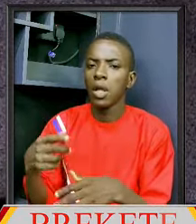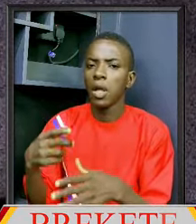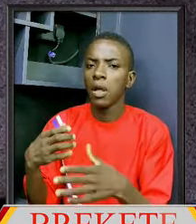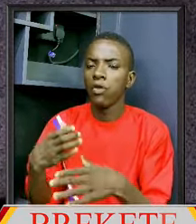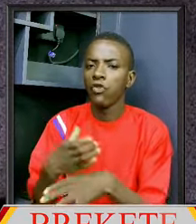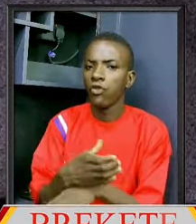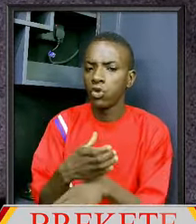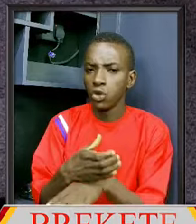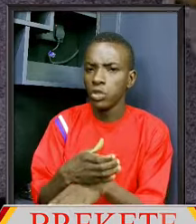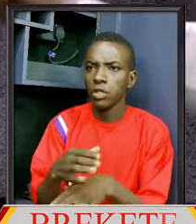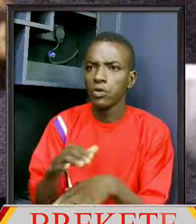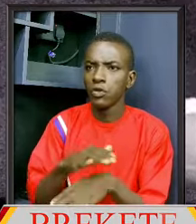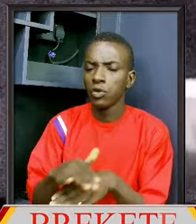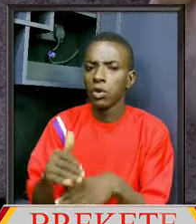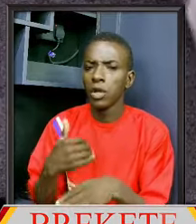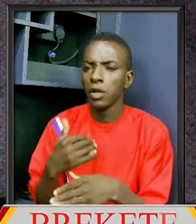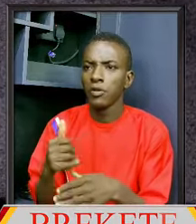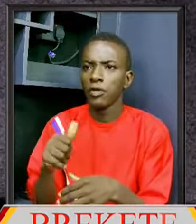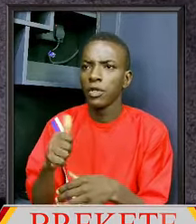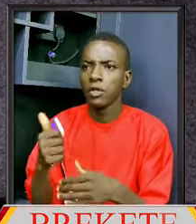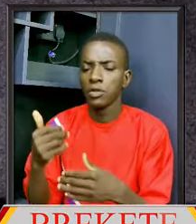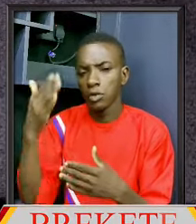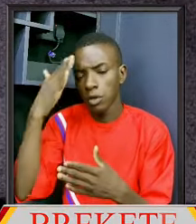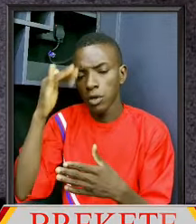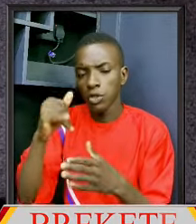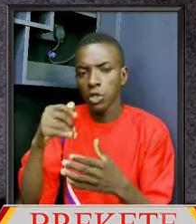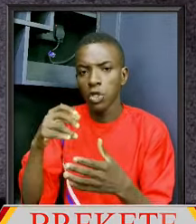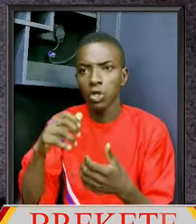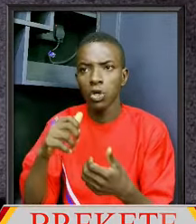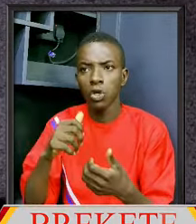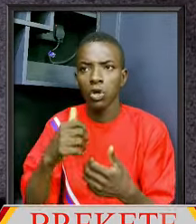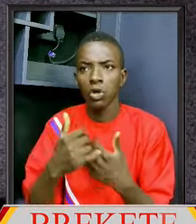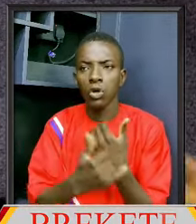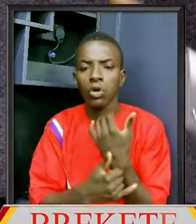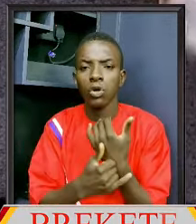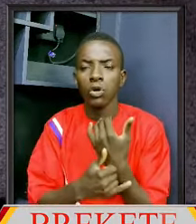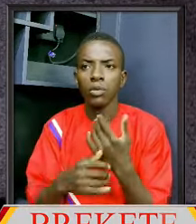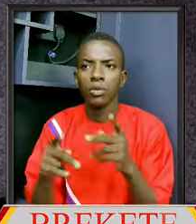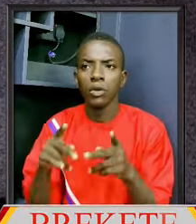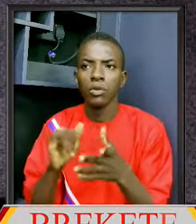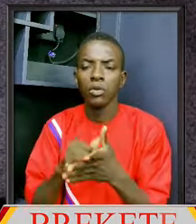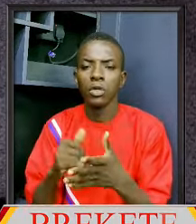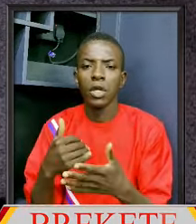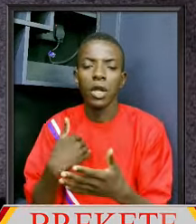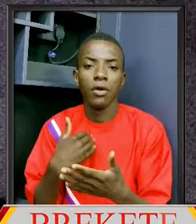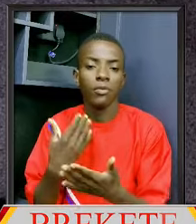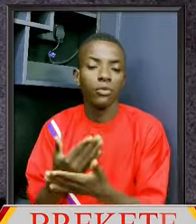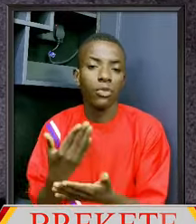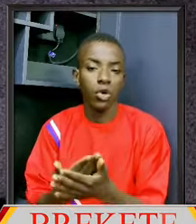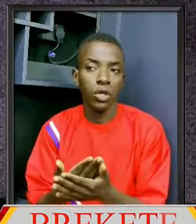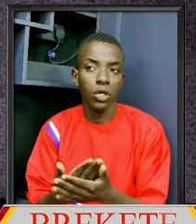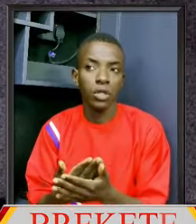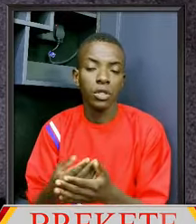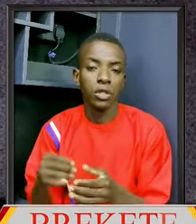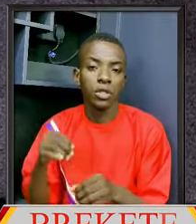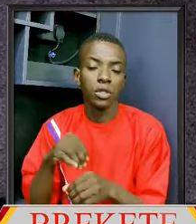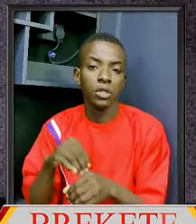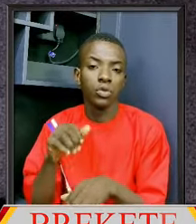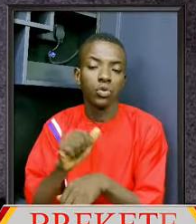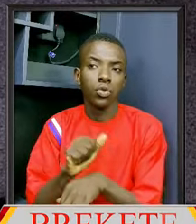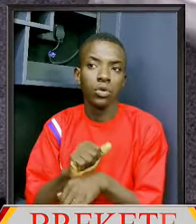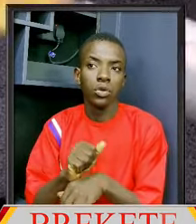Mm. If you don't get task force, you know how this country be. Like ordinary president always talk, people won't get money for this